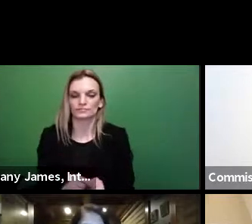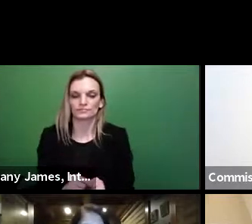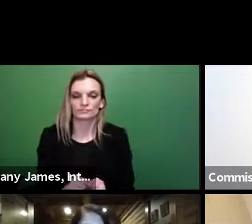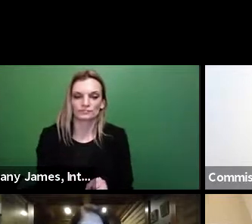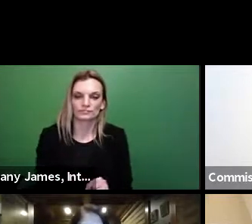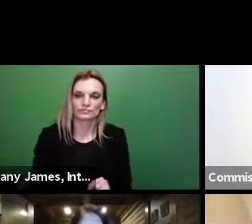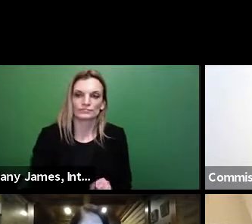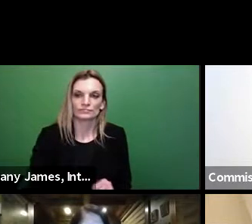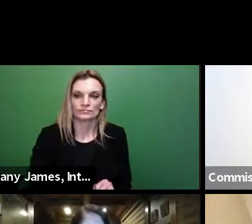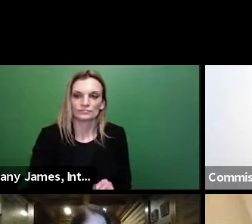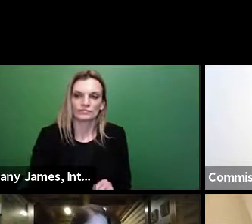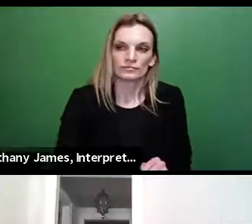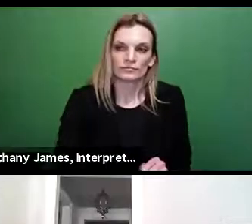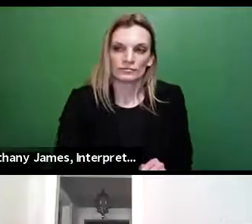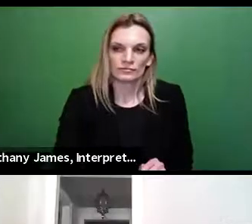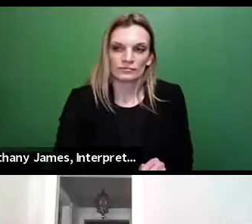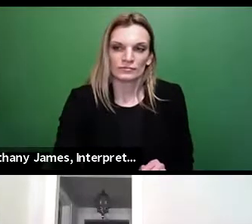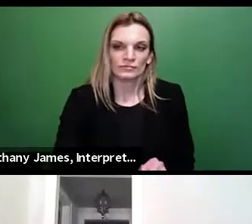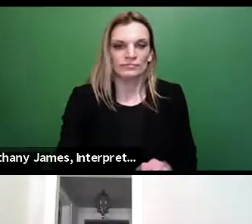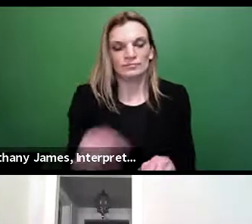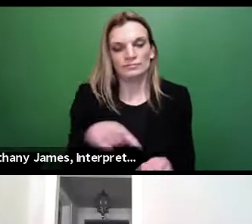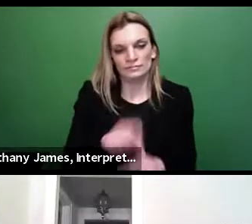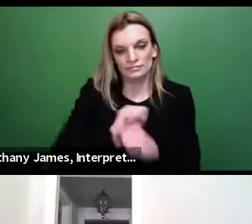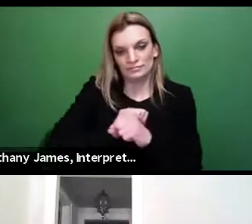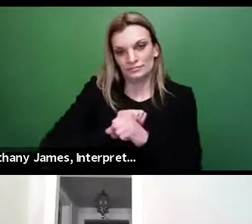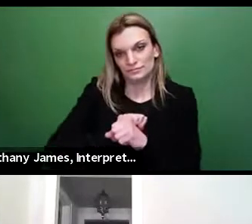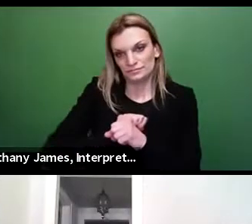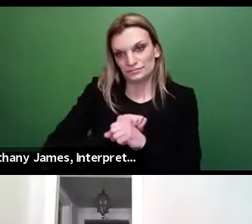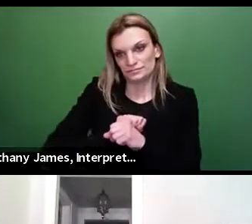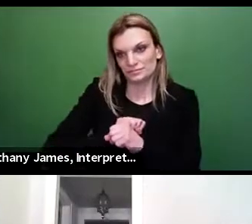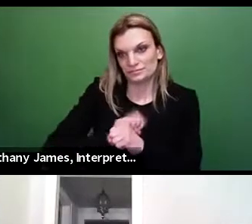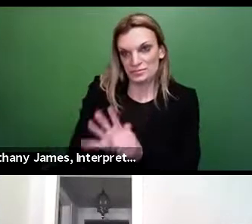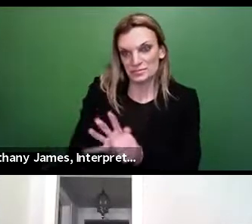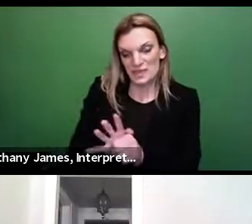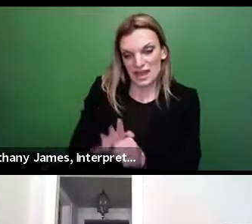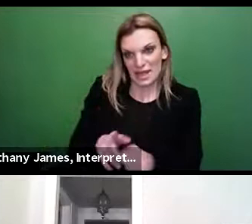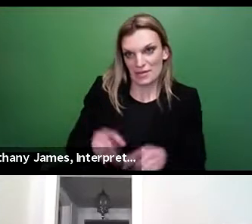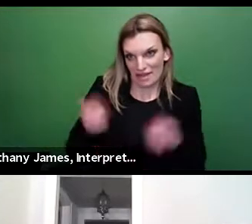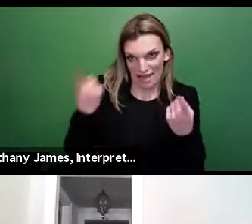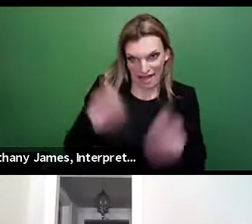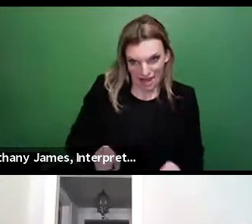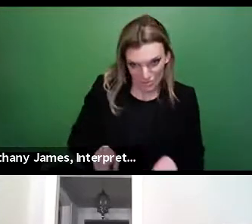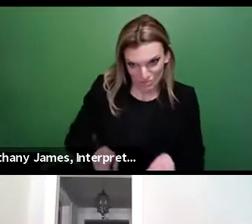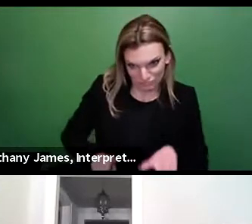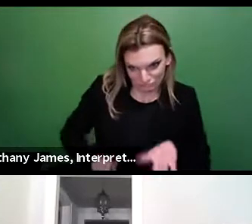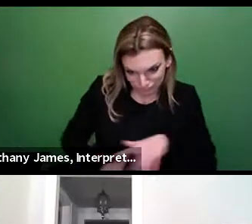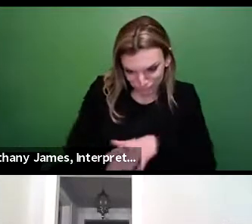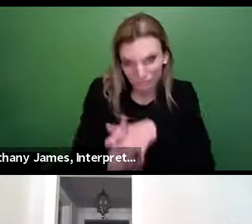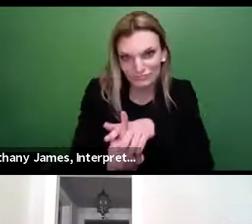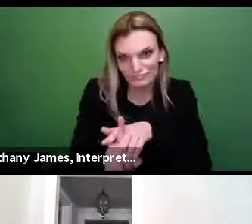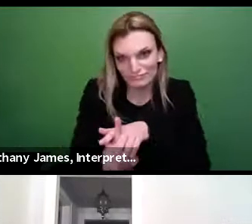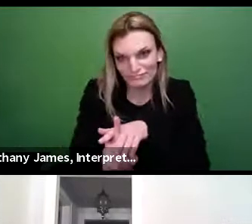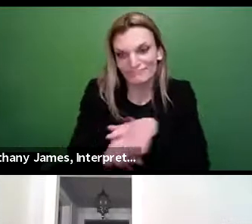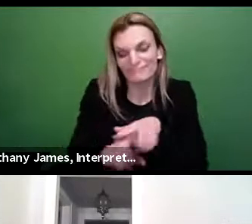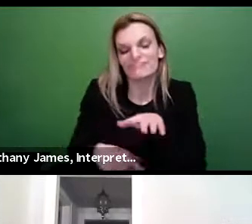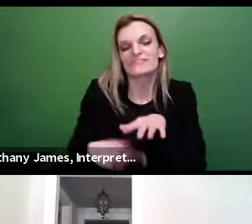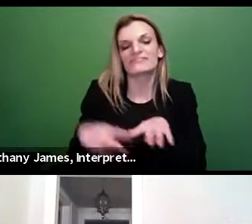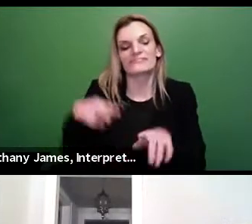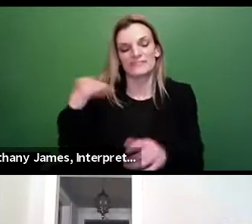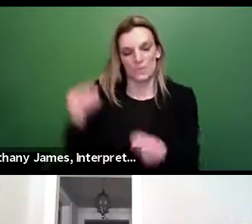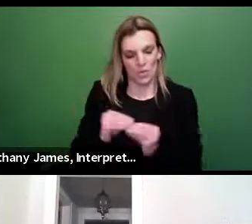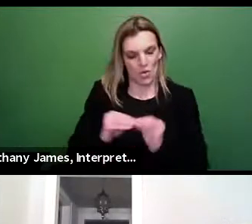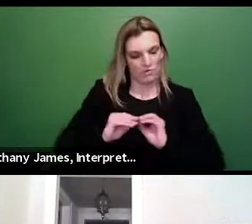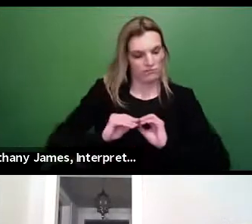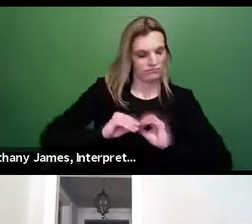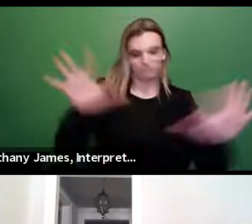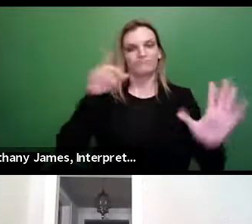the pandemic certainly gave a spotlight to a lot of these issues that we were already hearing about from women